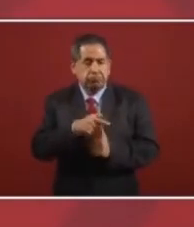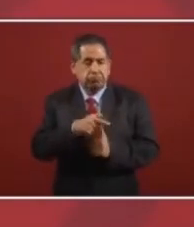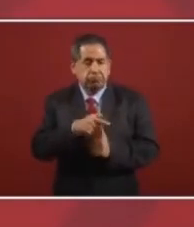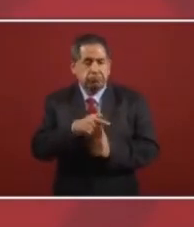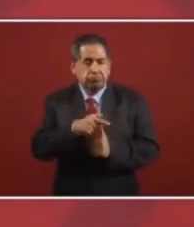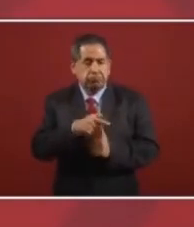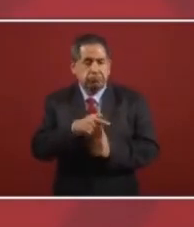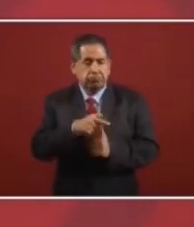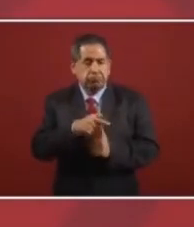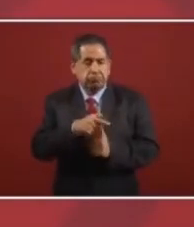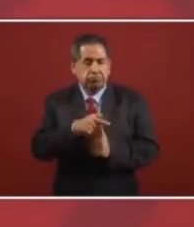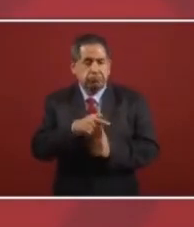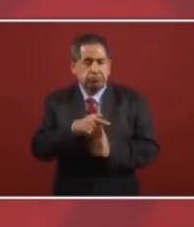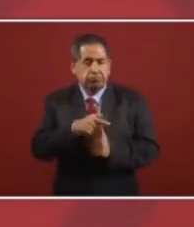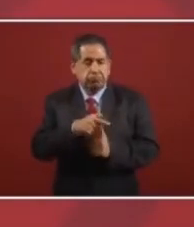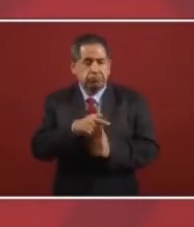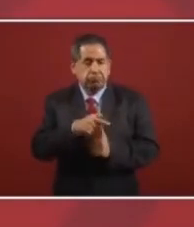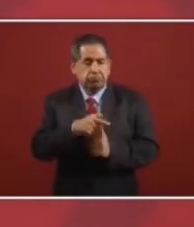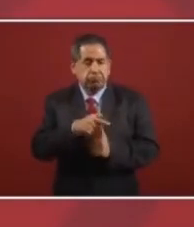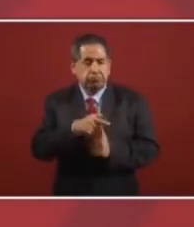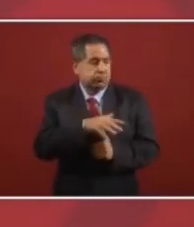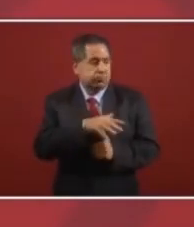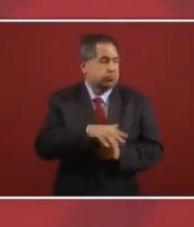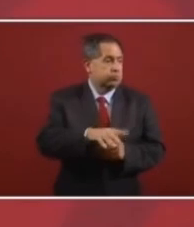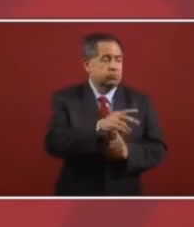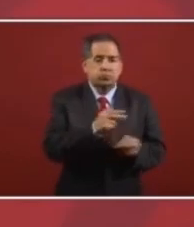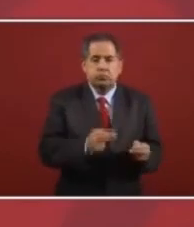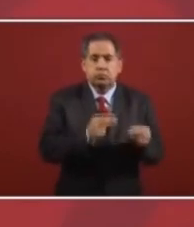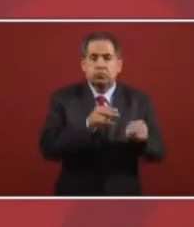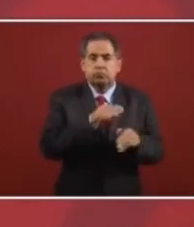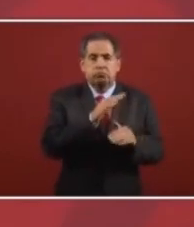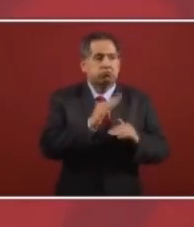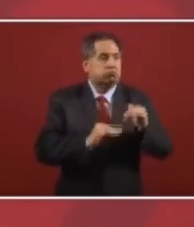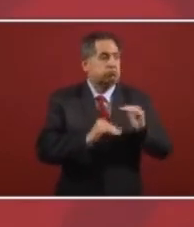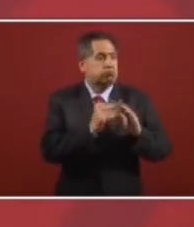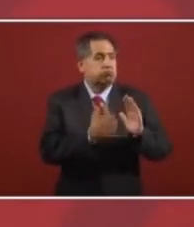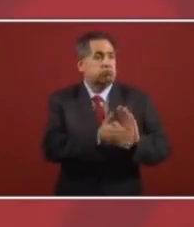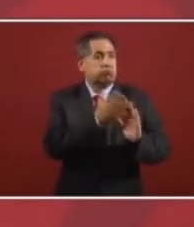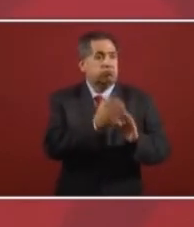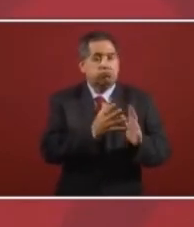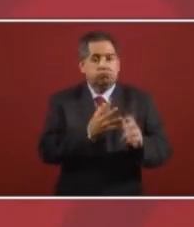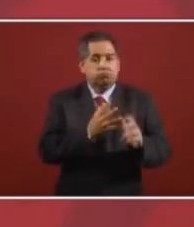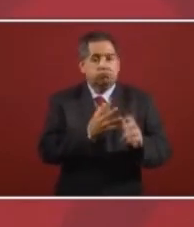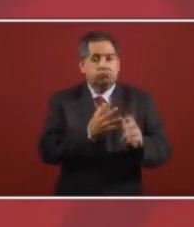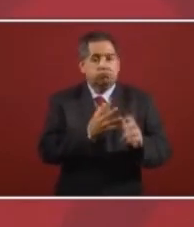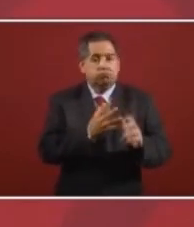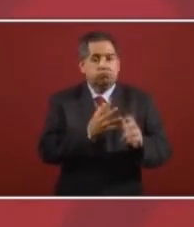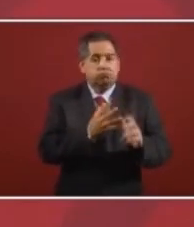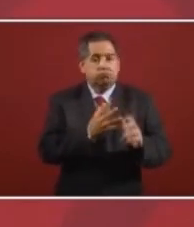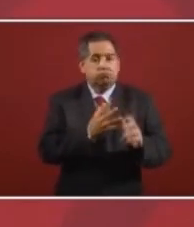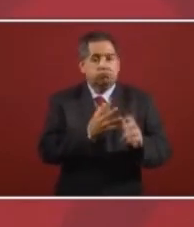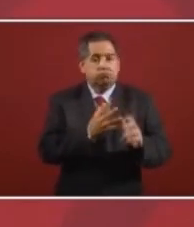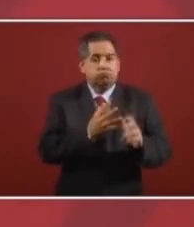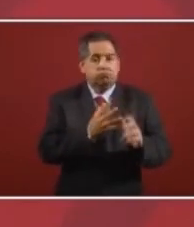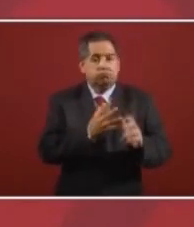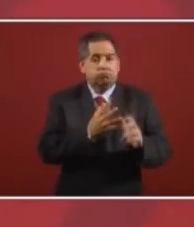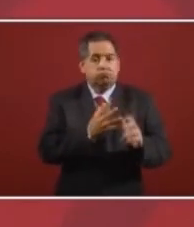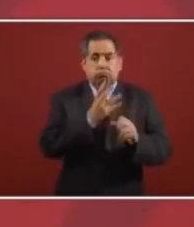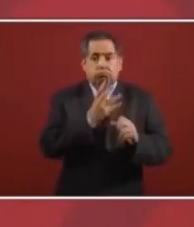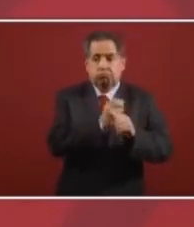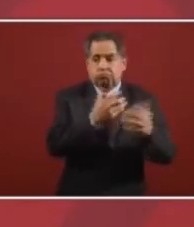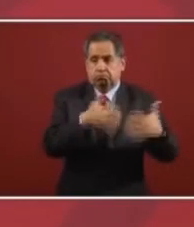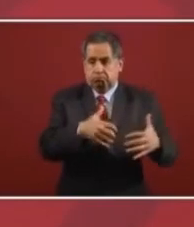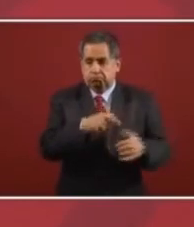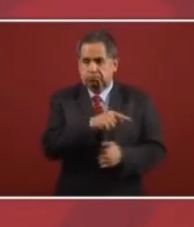construcción, the industry of construction, que es muy importante which is very